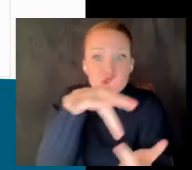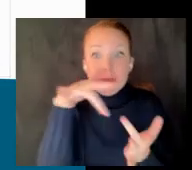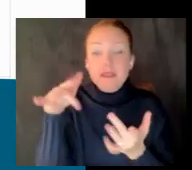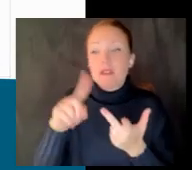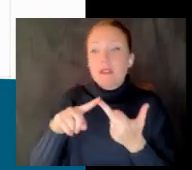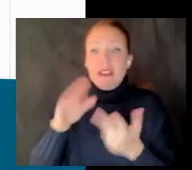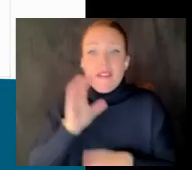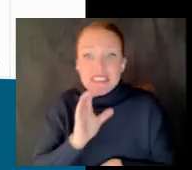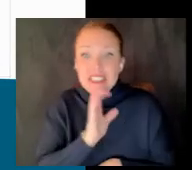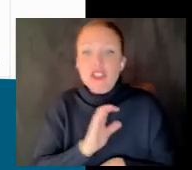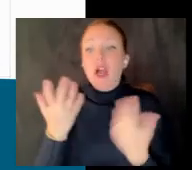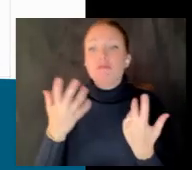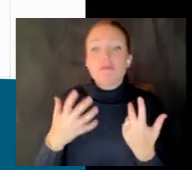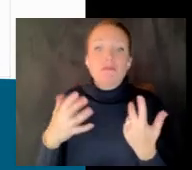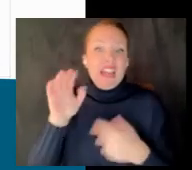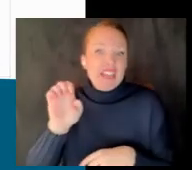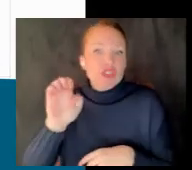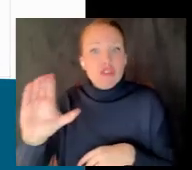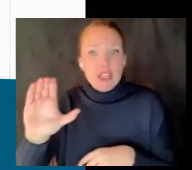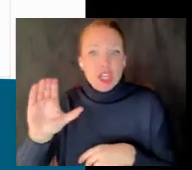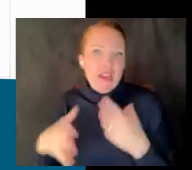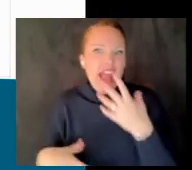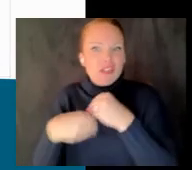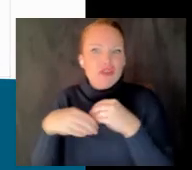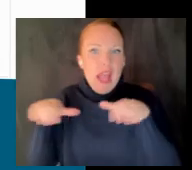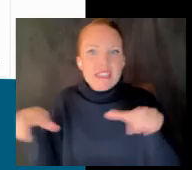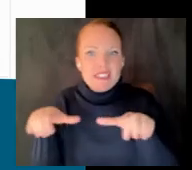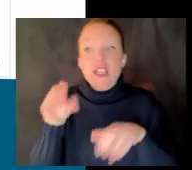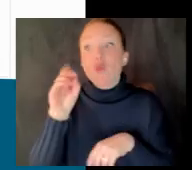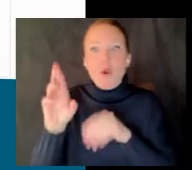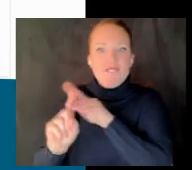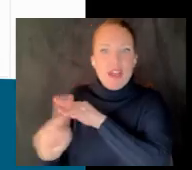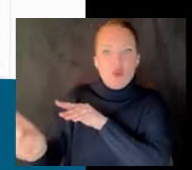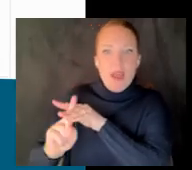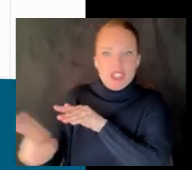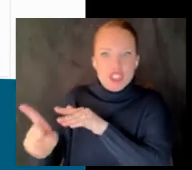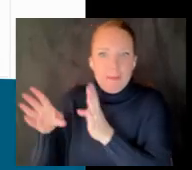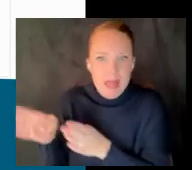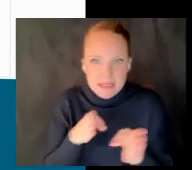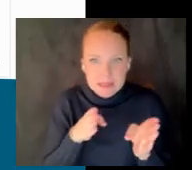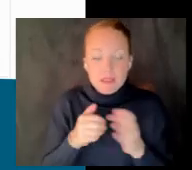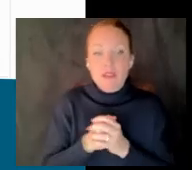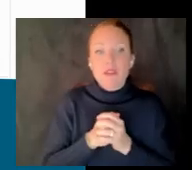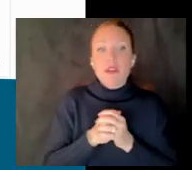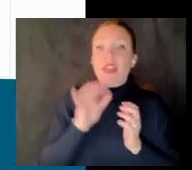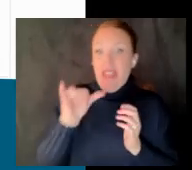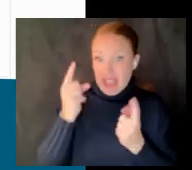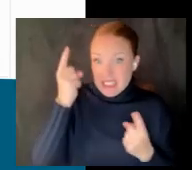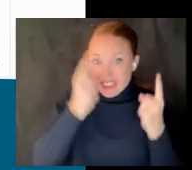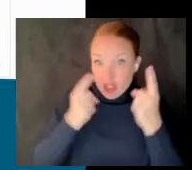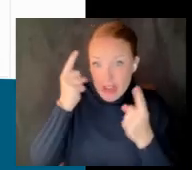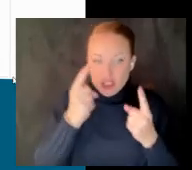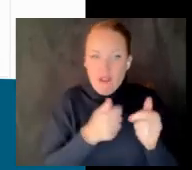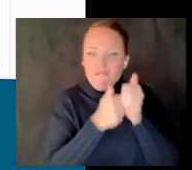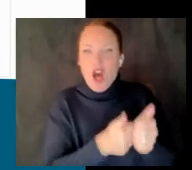cafeteria, extracurricular activities, or again, evacuation plans. This consideration of accommodations is based on the